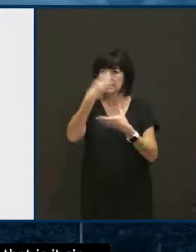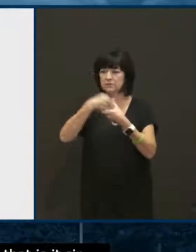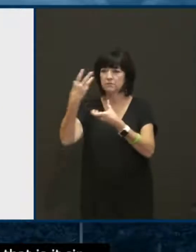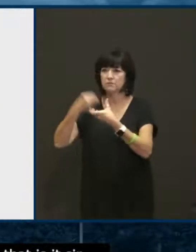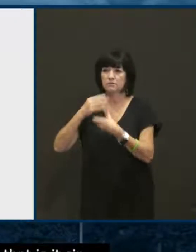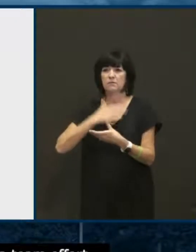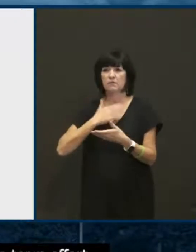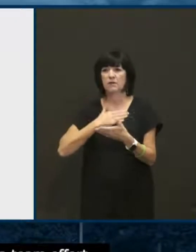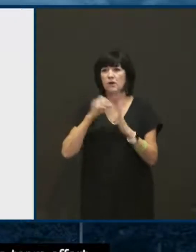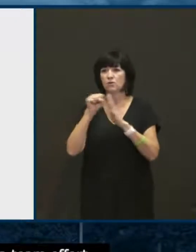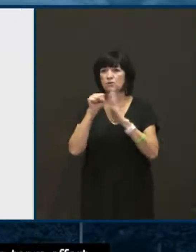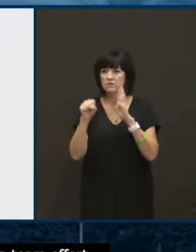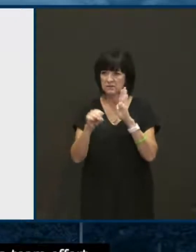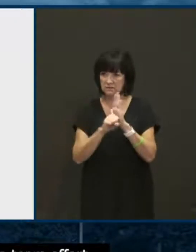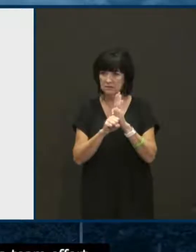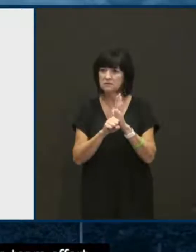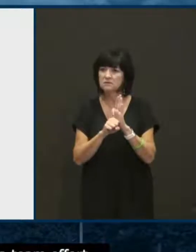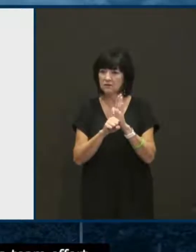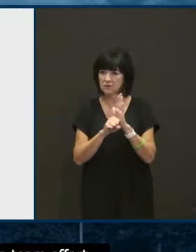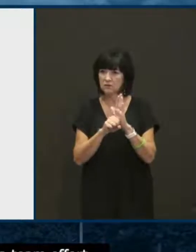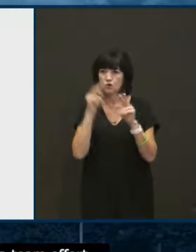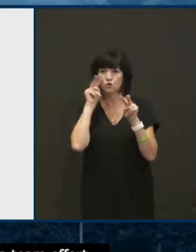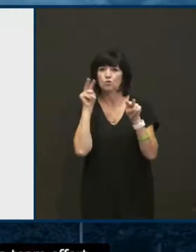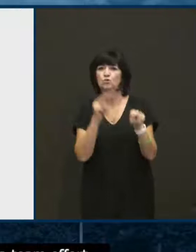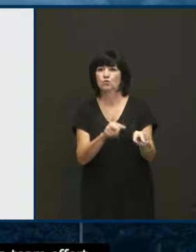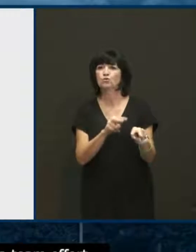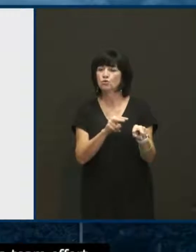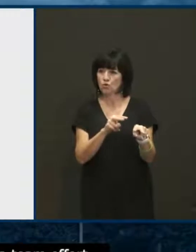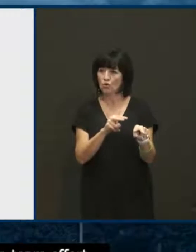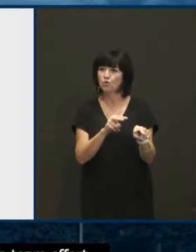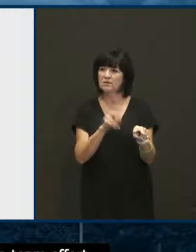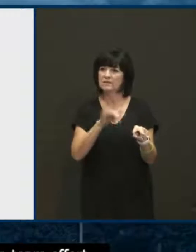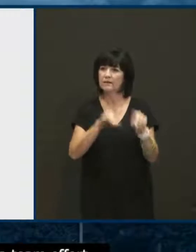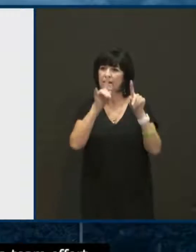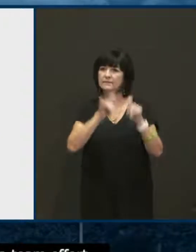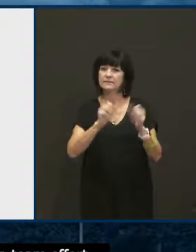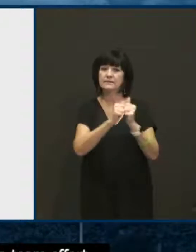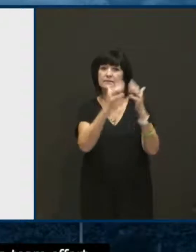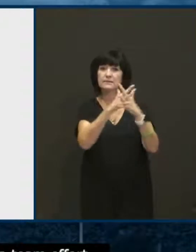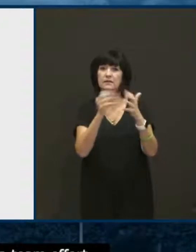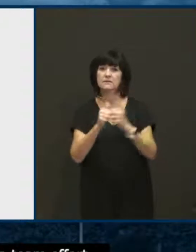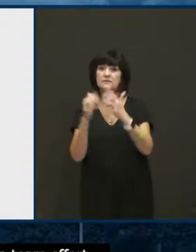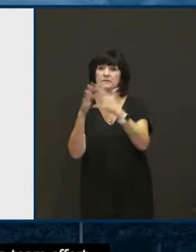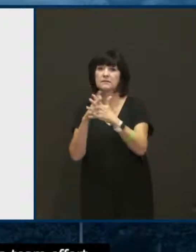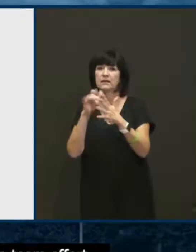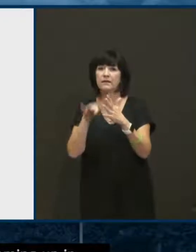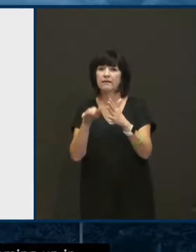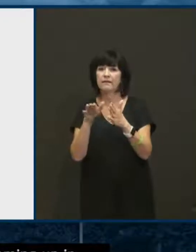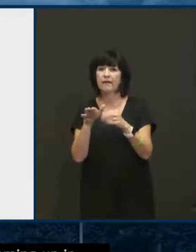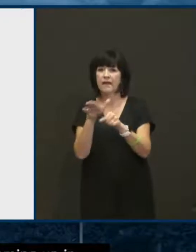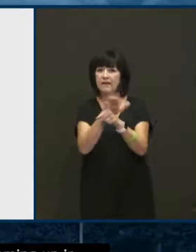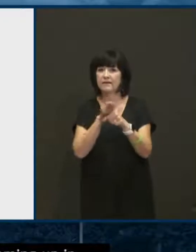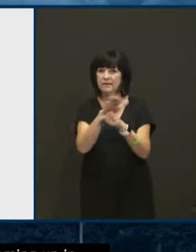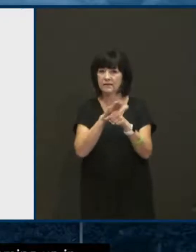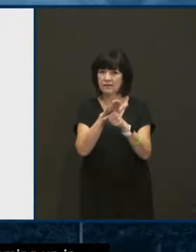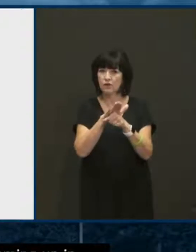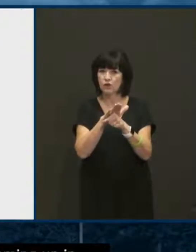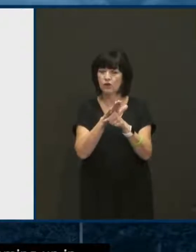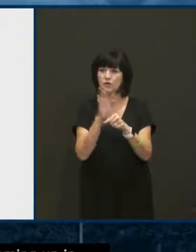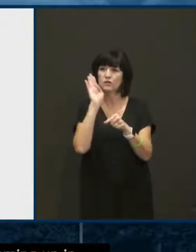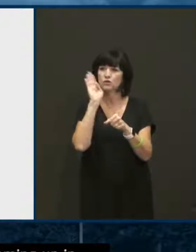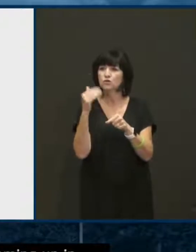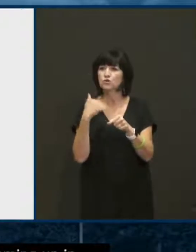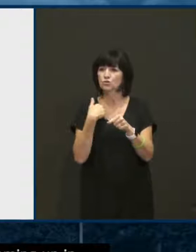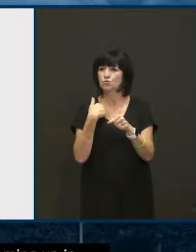noticed that you have testing sites coming up in some of the areas where we're seeing a little bit of an uptick in